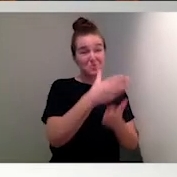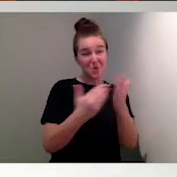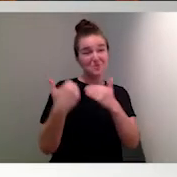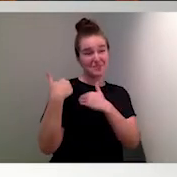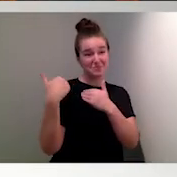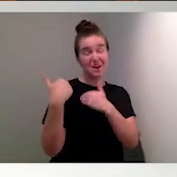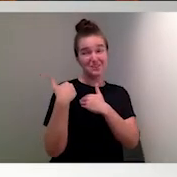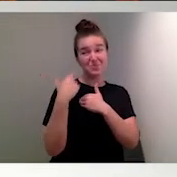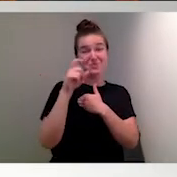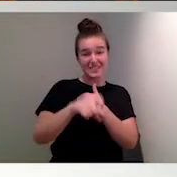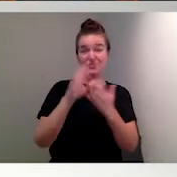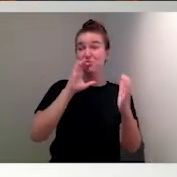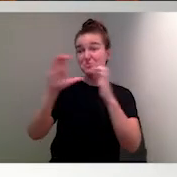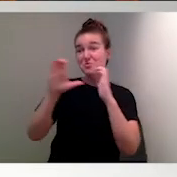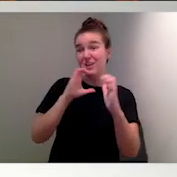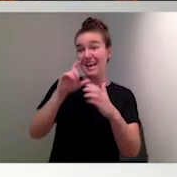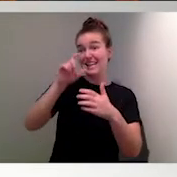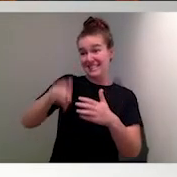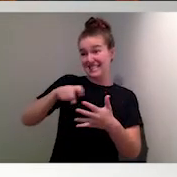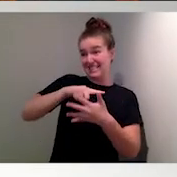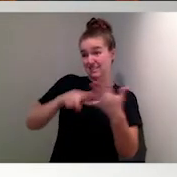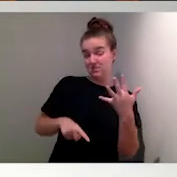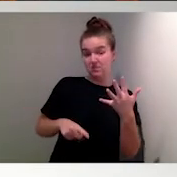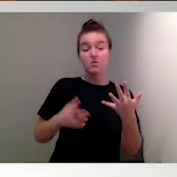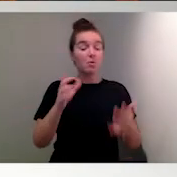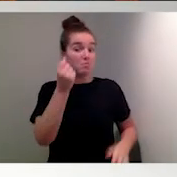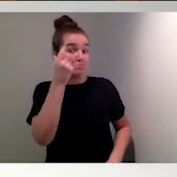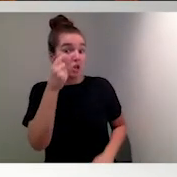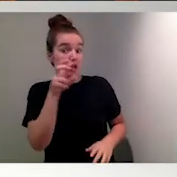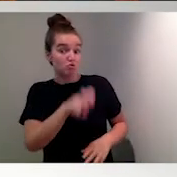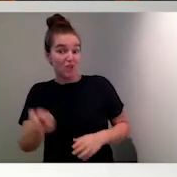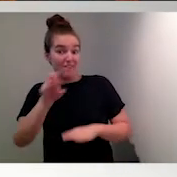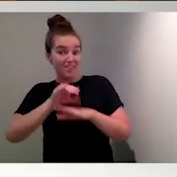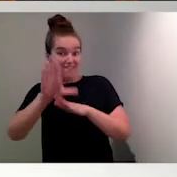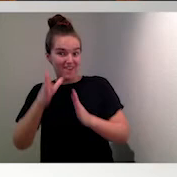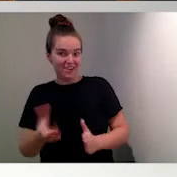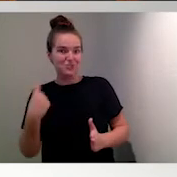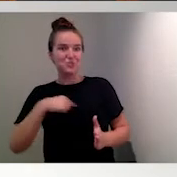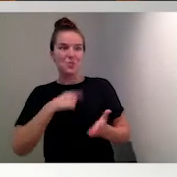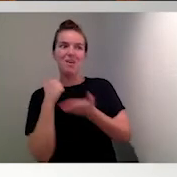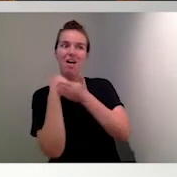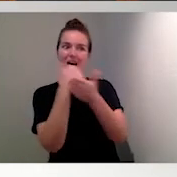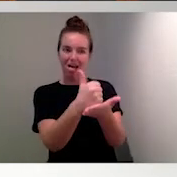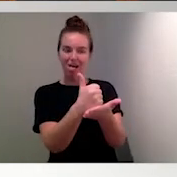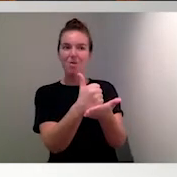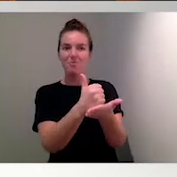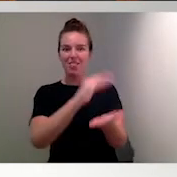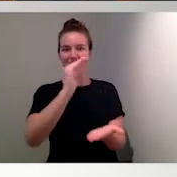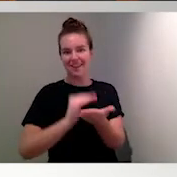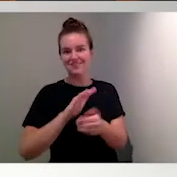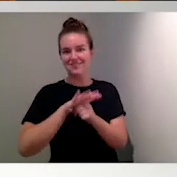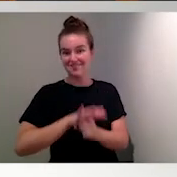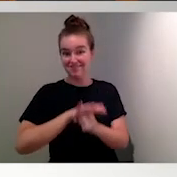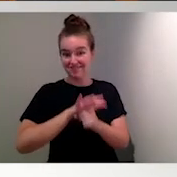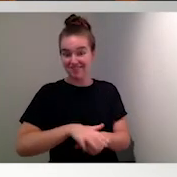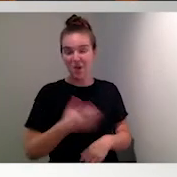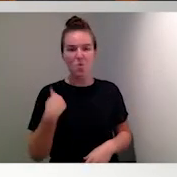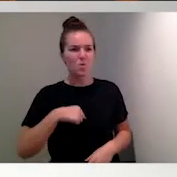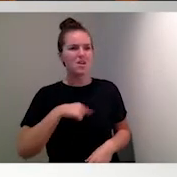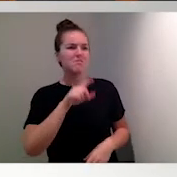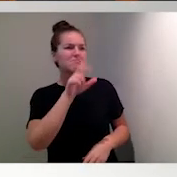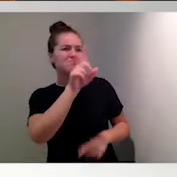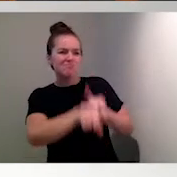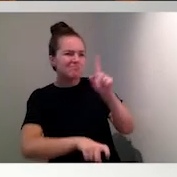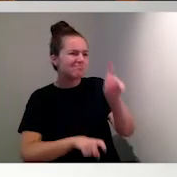that easier. Travel advisors make that easier for you because we ask you questions and we try to make sure that